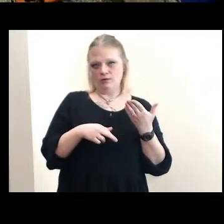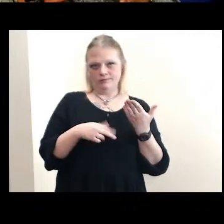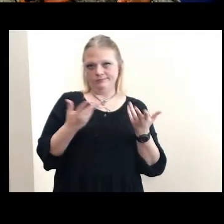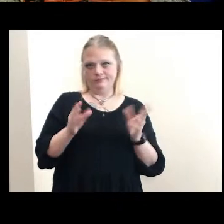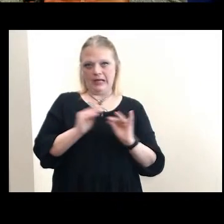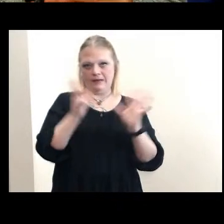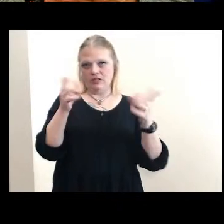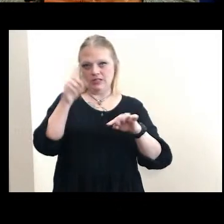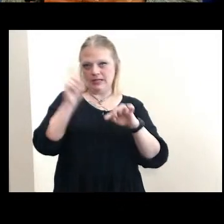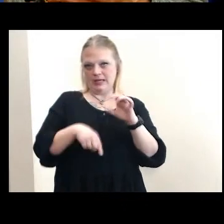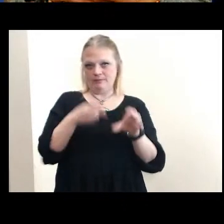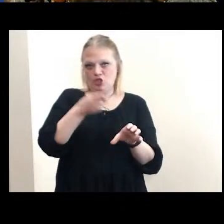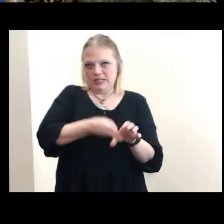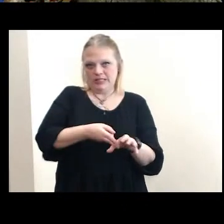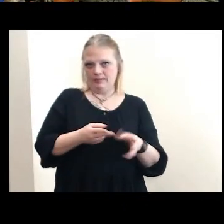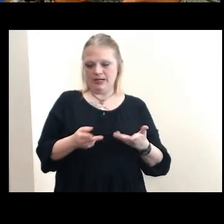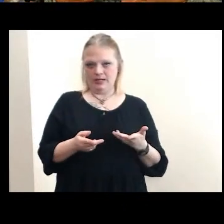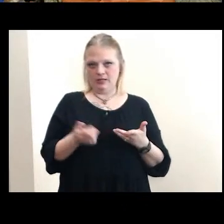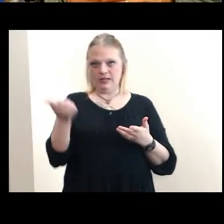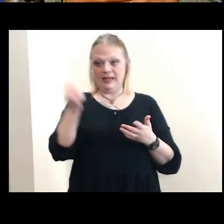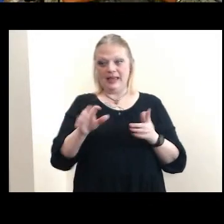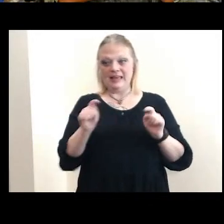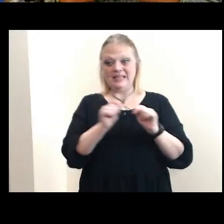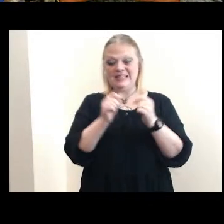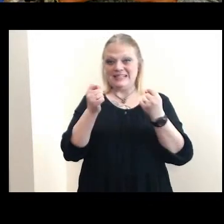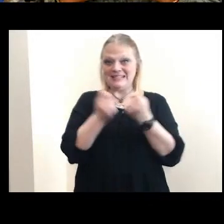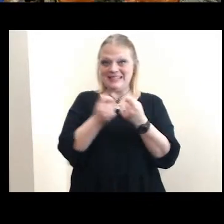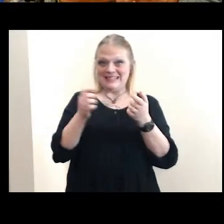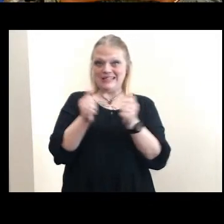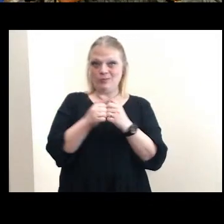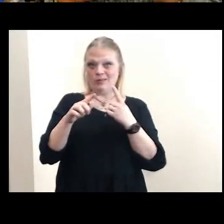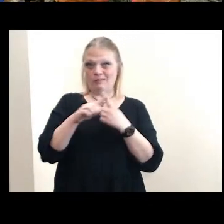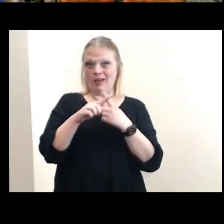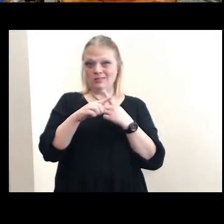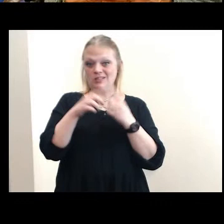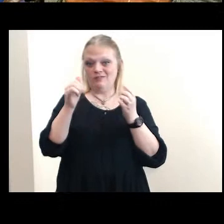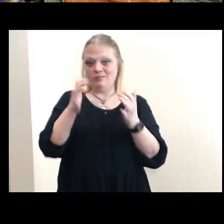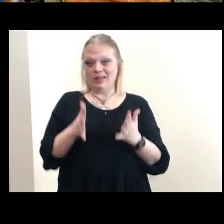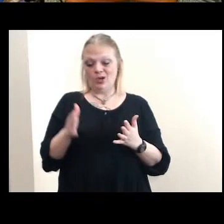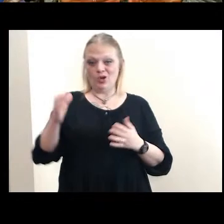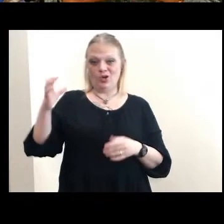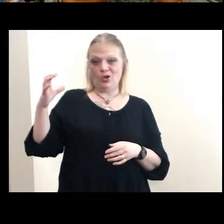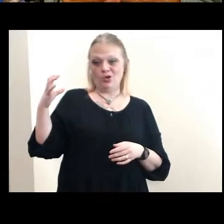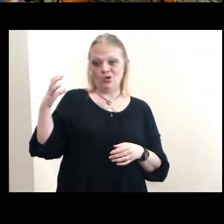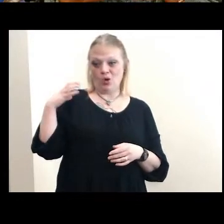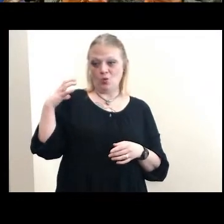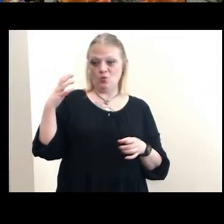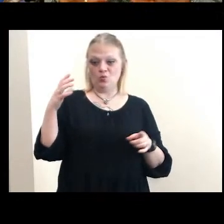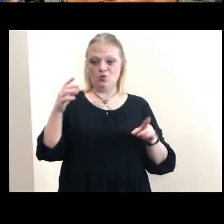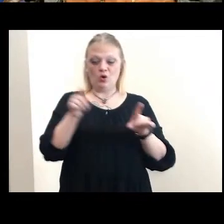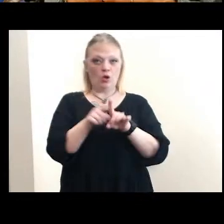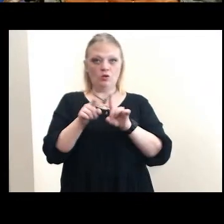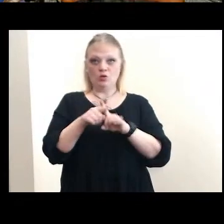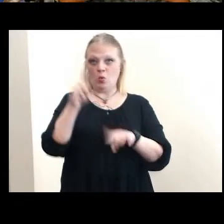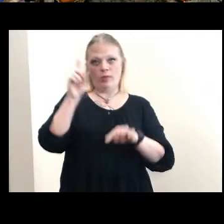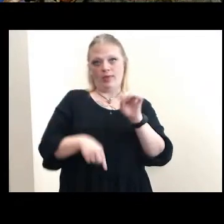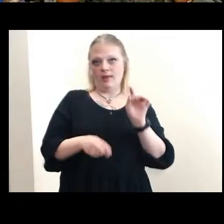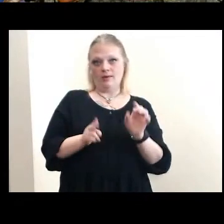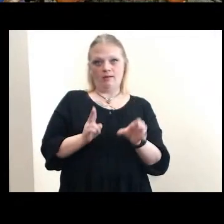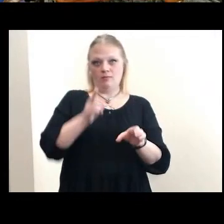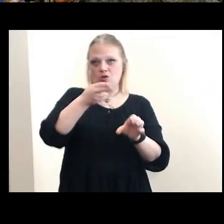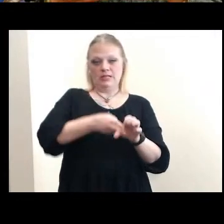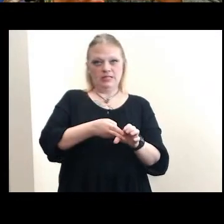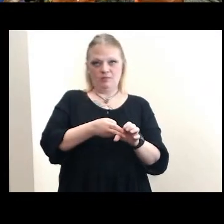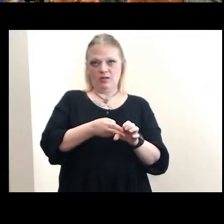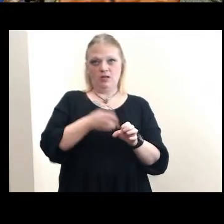participate. And any teams with a positive player or coacher a coach also cannot participate. We're going